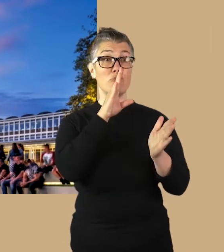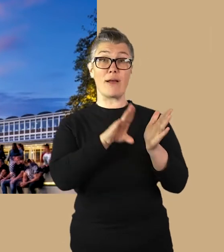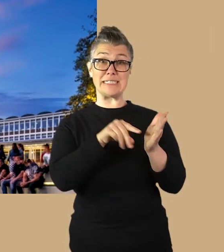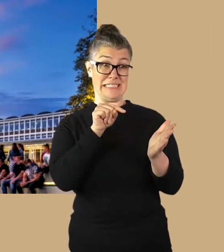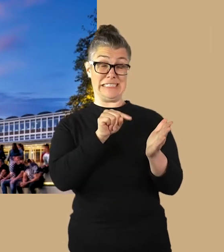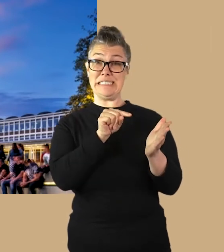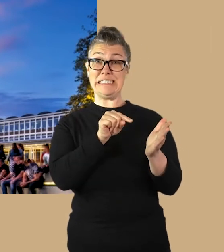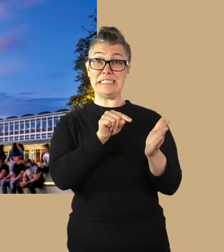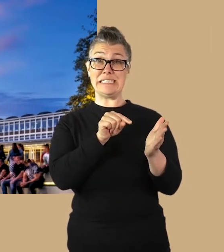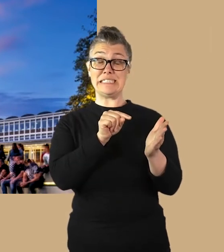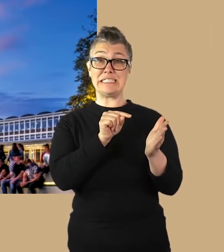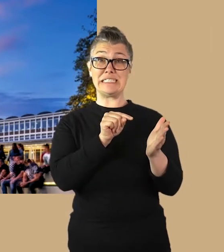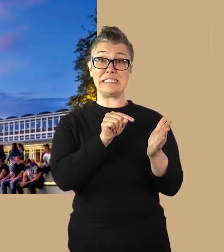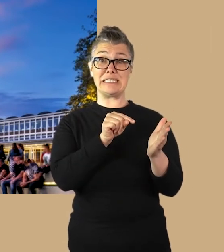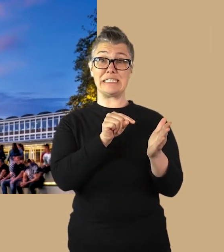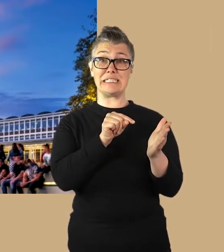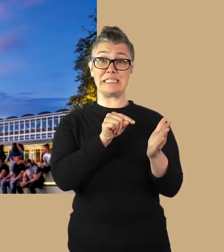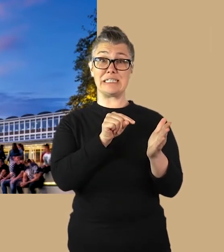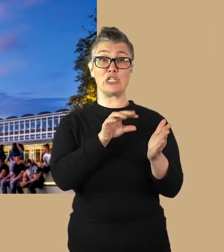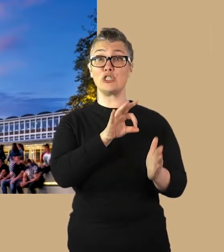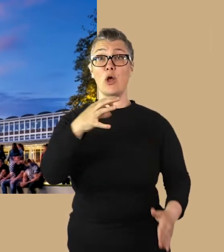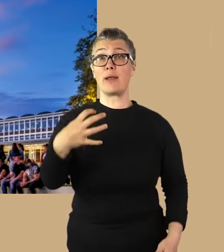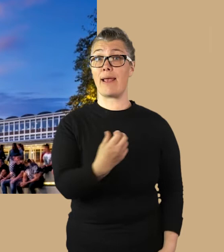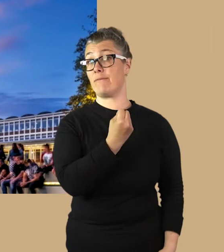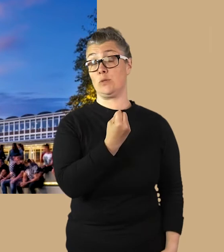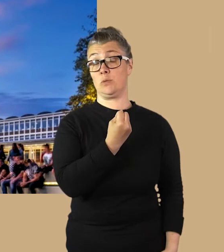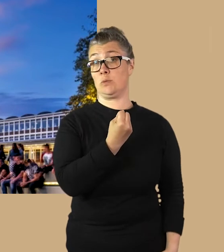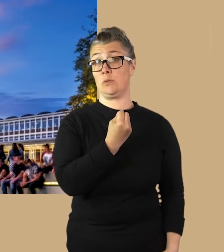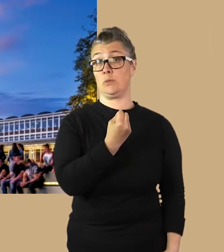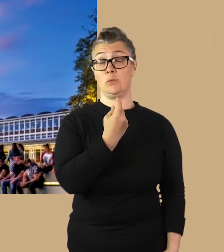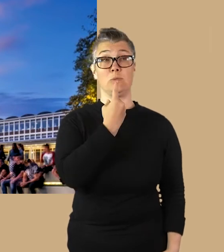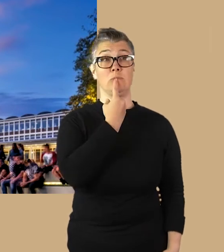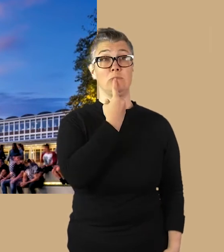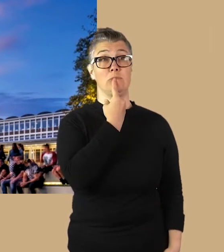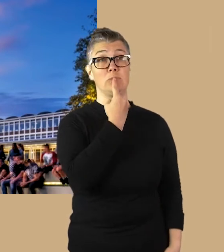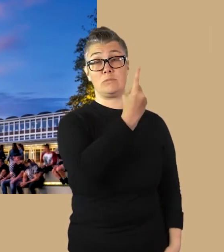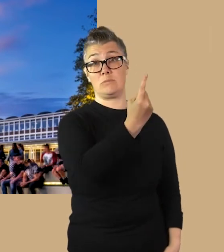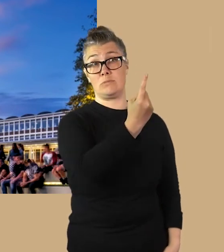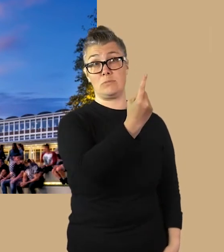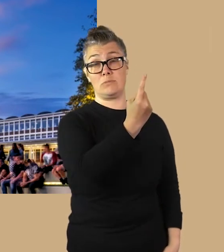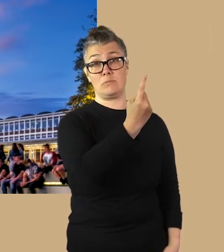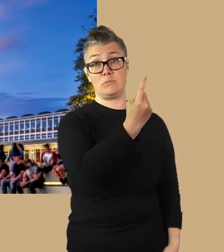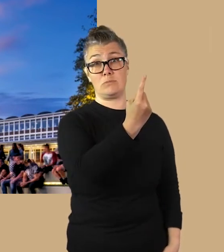as privacy, you do not have to actually go and say that